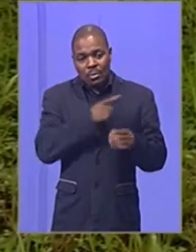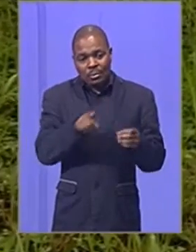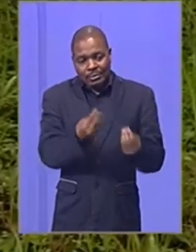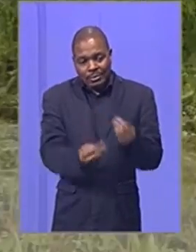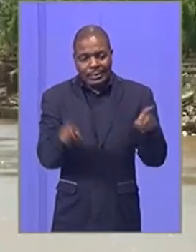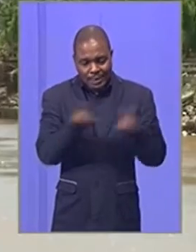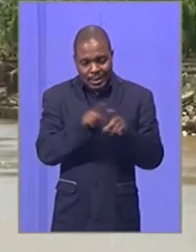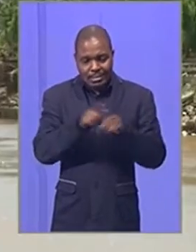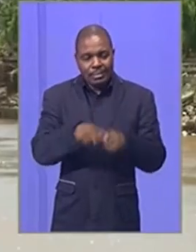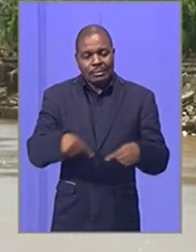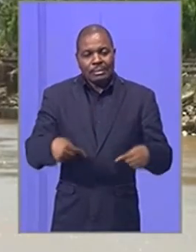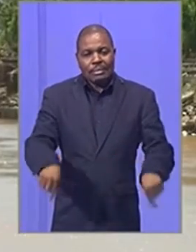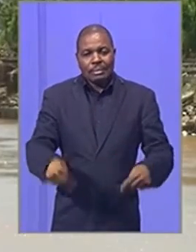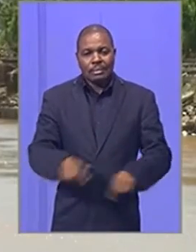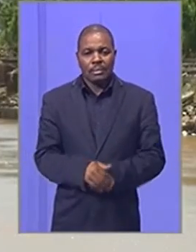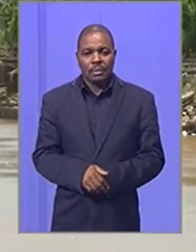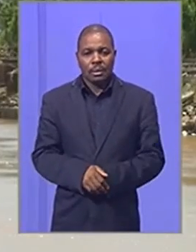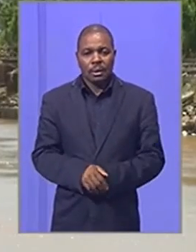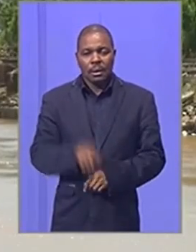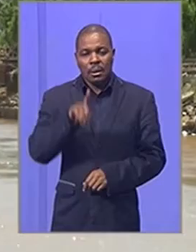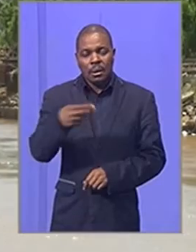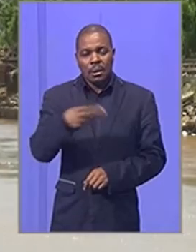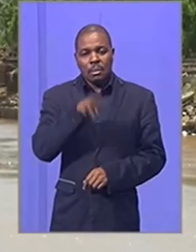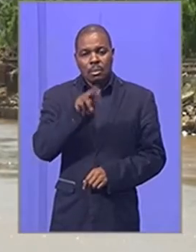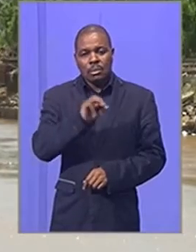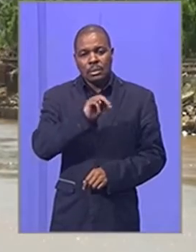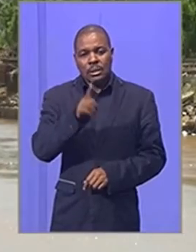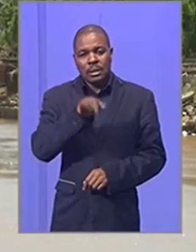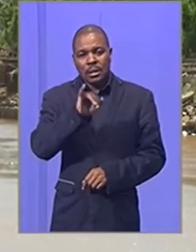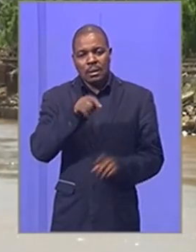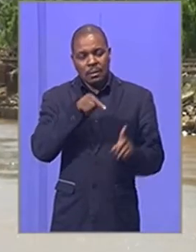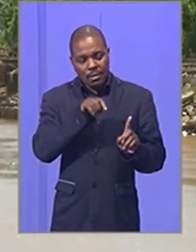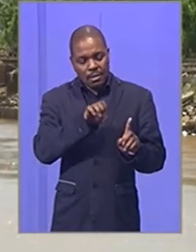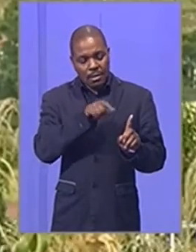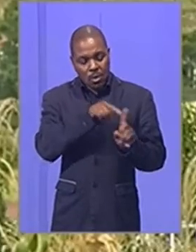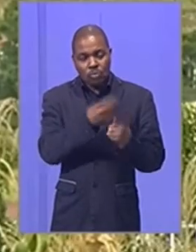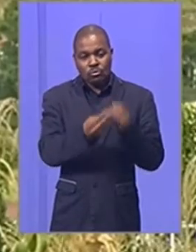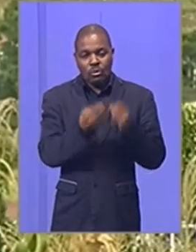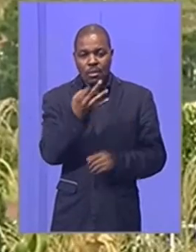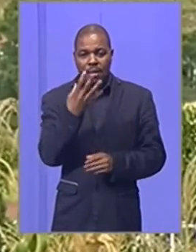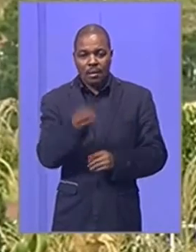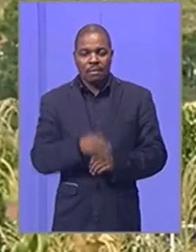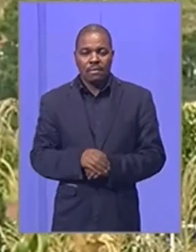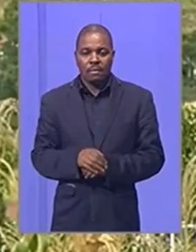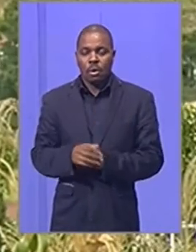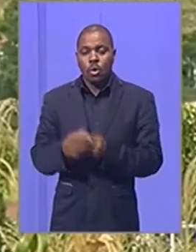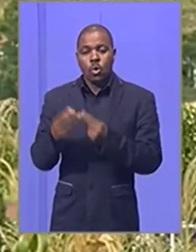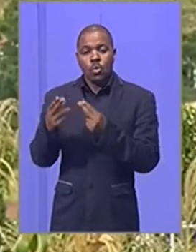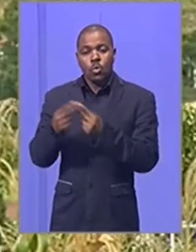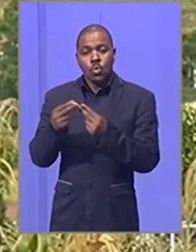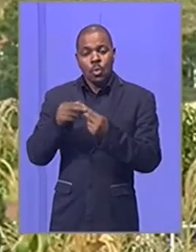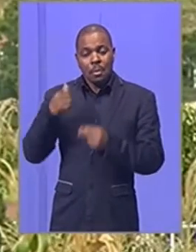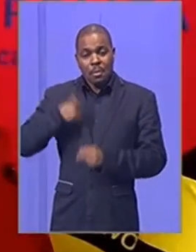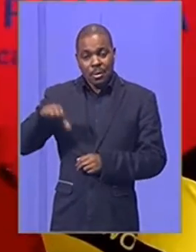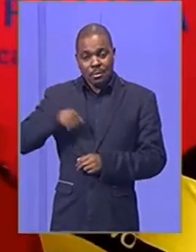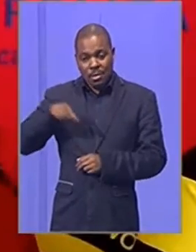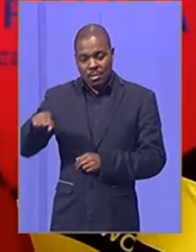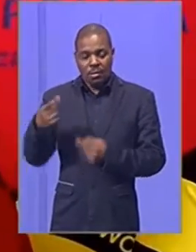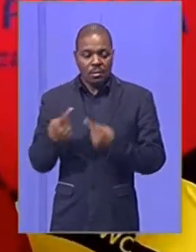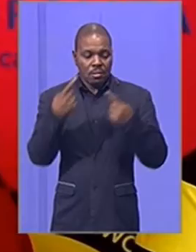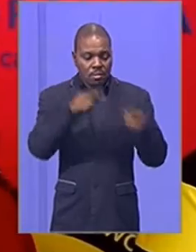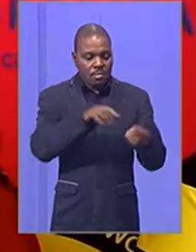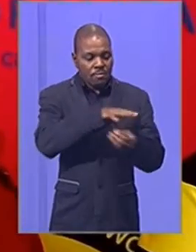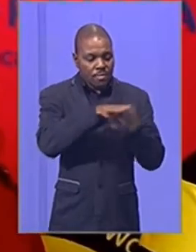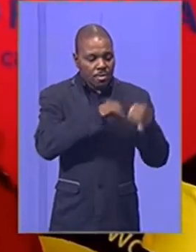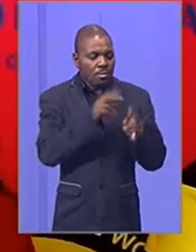scared. Phumzile o sia bana ba bararo. Union ya Mosebeletsi ba masepala SAMU e eteletse lelapa la habo ho